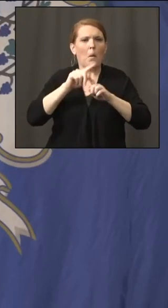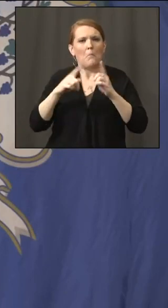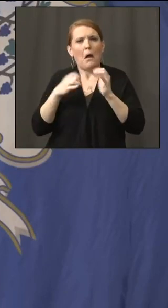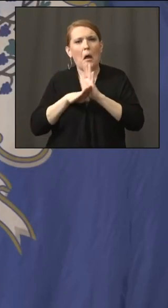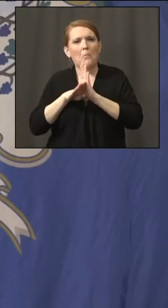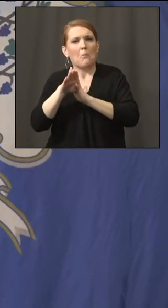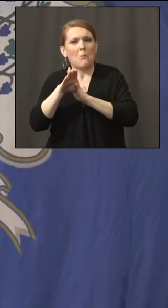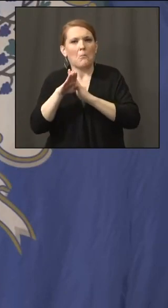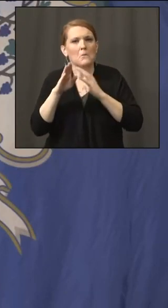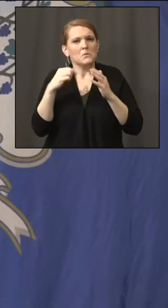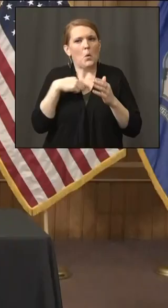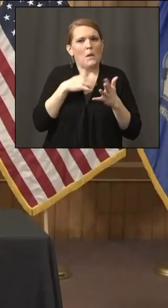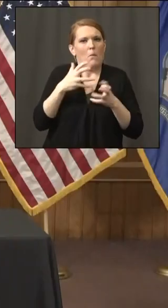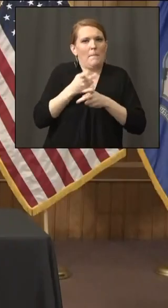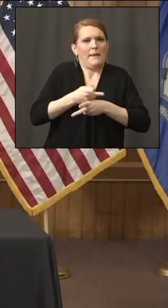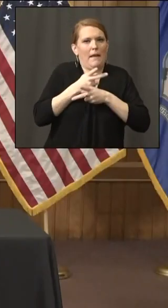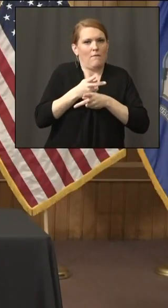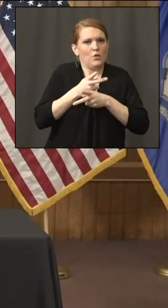Thank you.